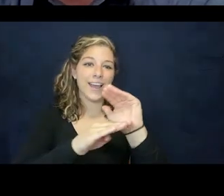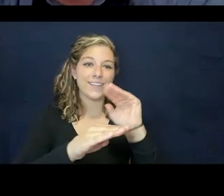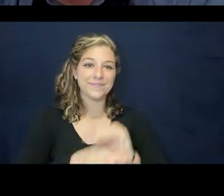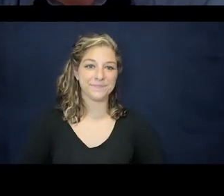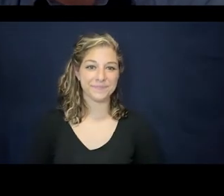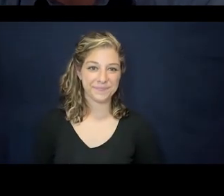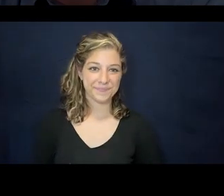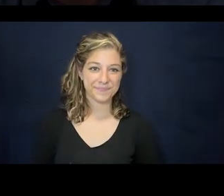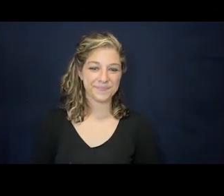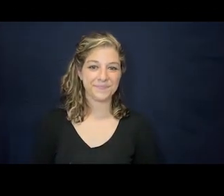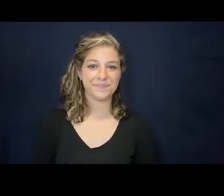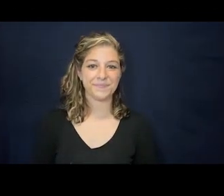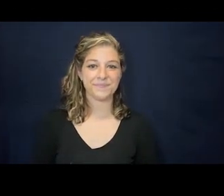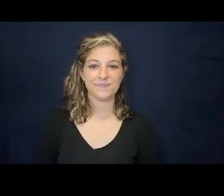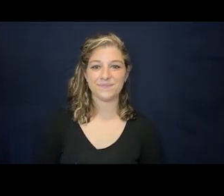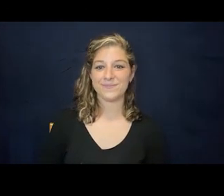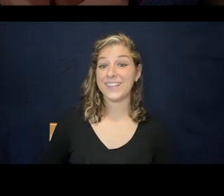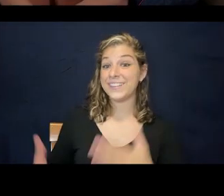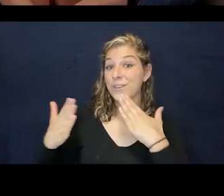have a great night.